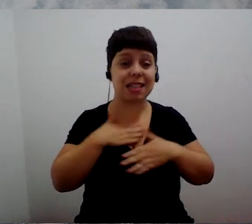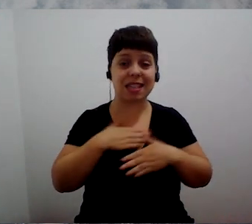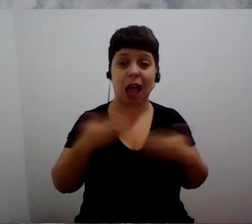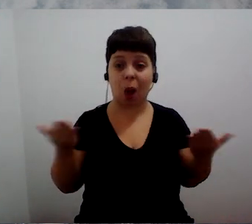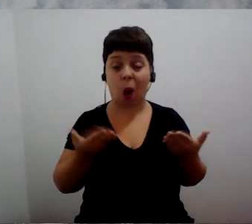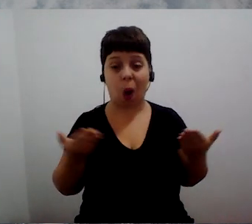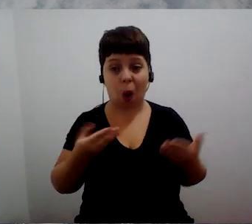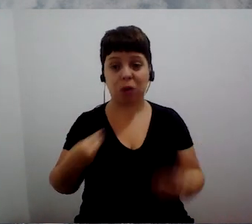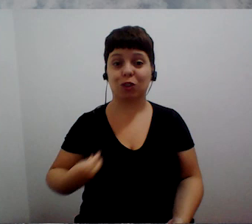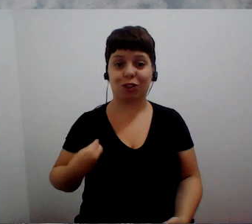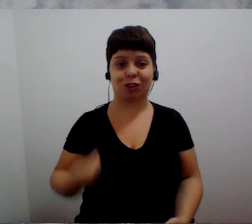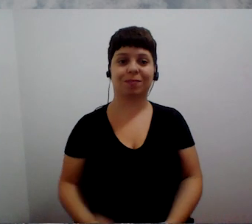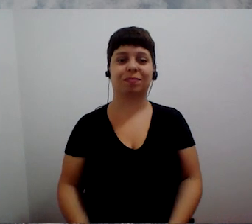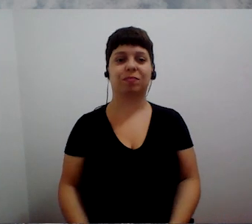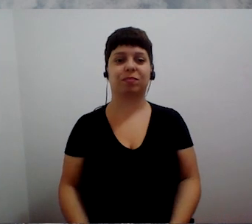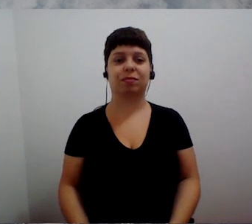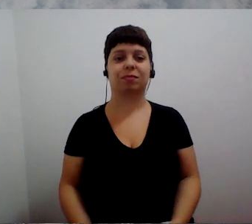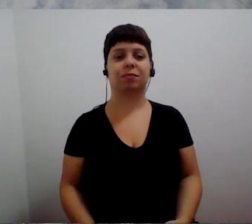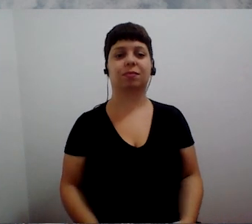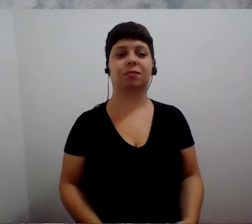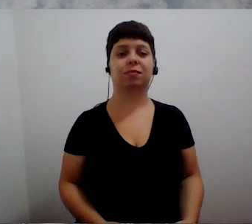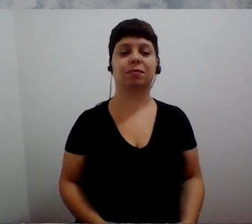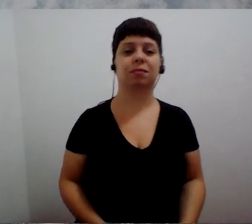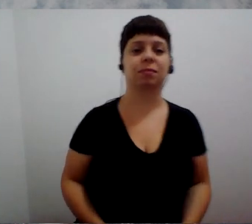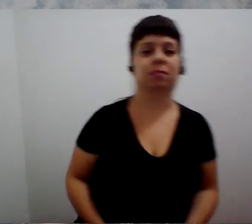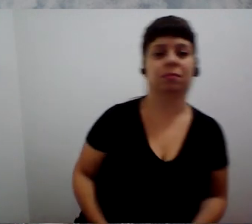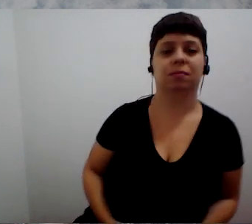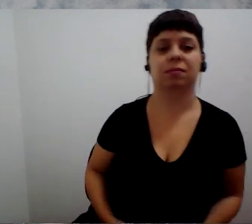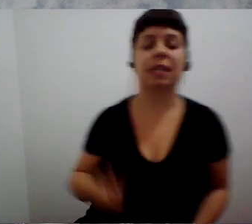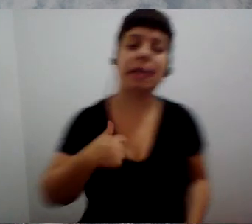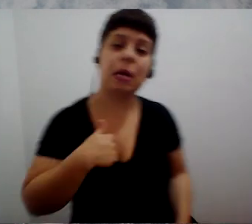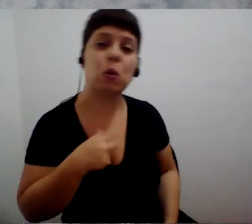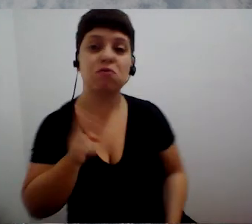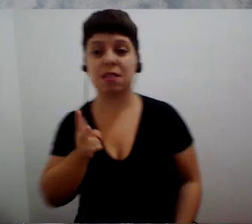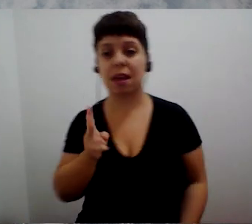all of you here today. And on my background, I've been always